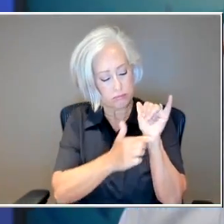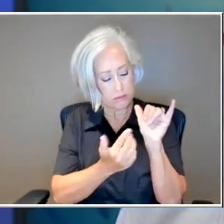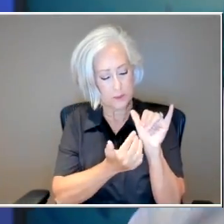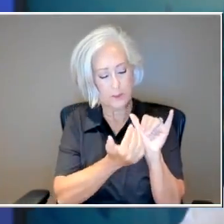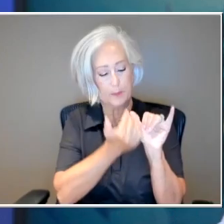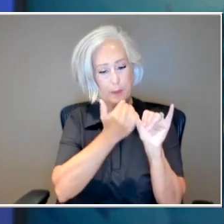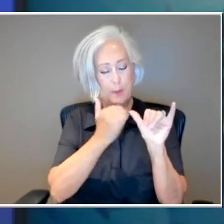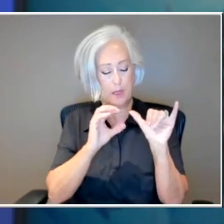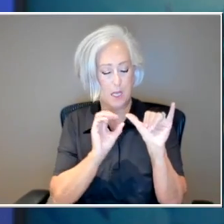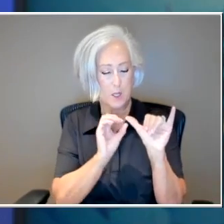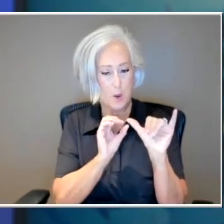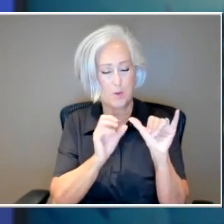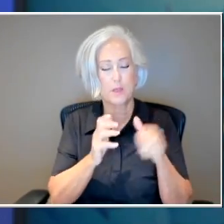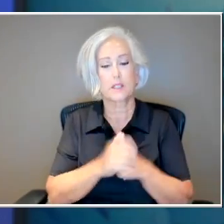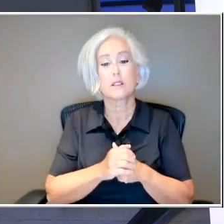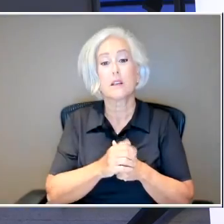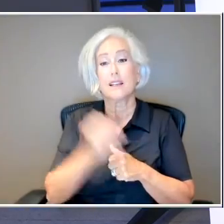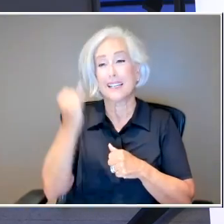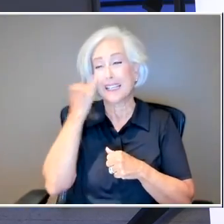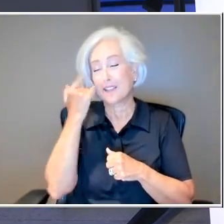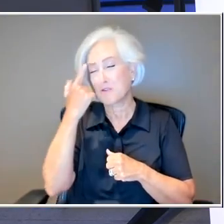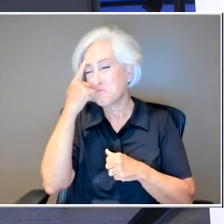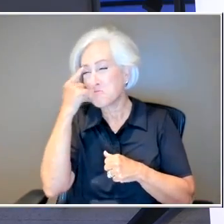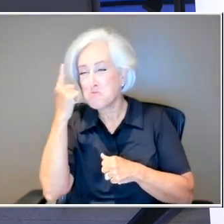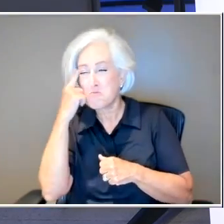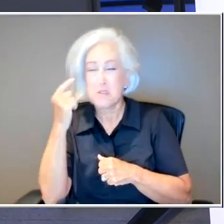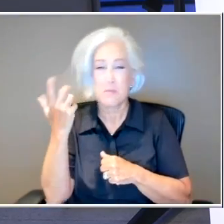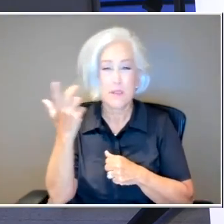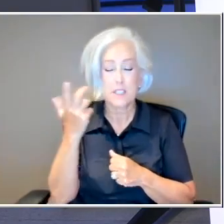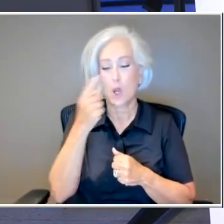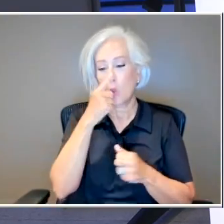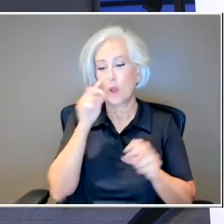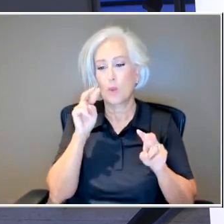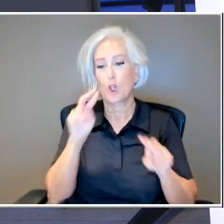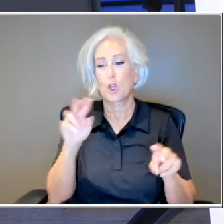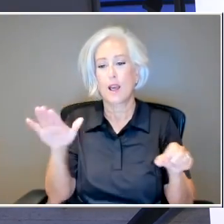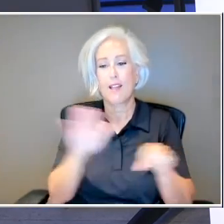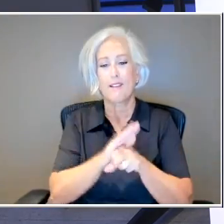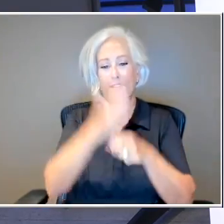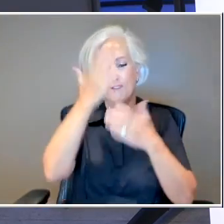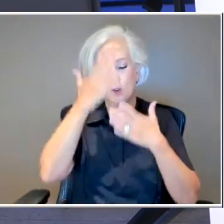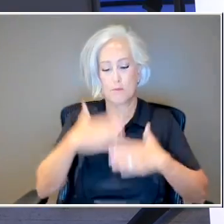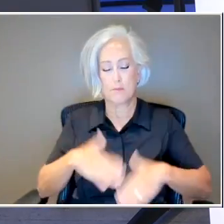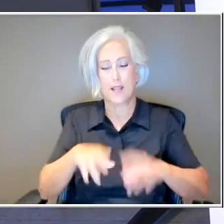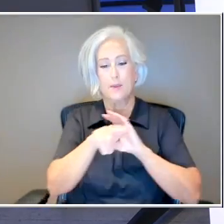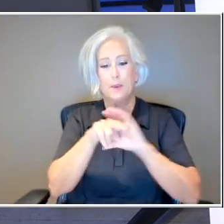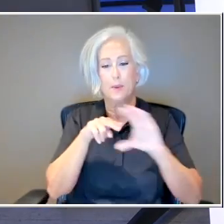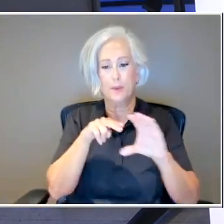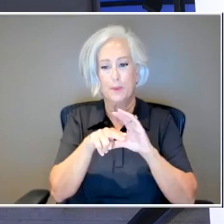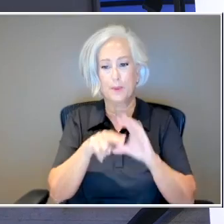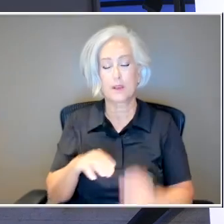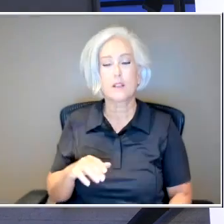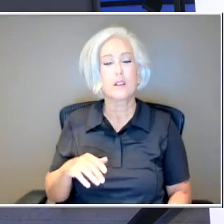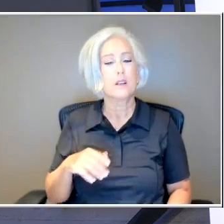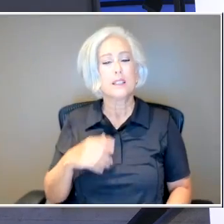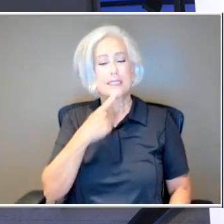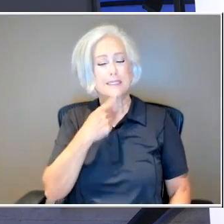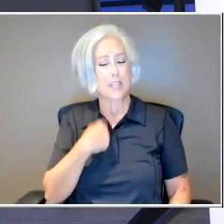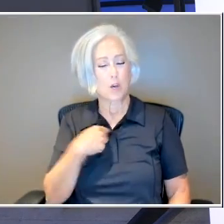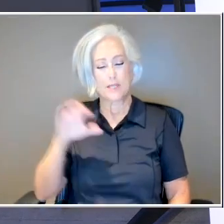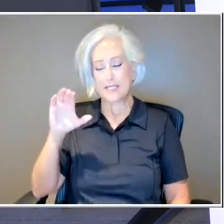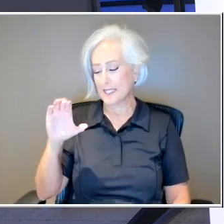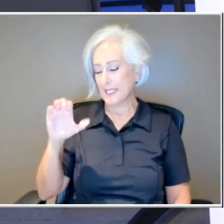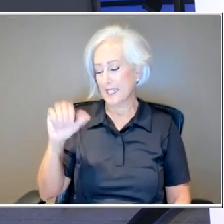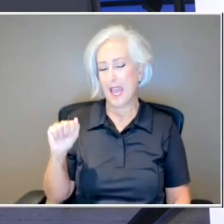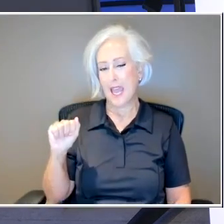scan looking at the whole body. So educate me and everyone else who doesn't know what a CA-125 is. Oh, sure. What is the role of that, and